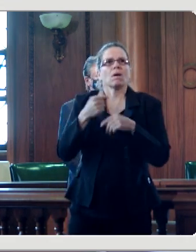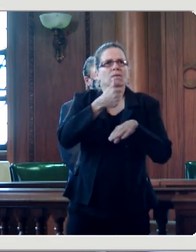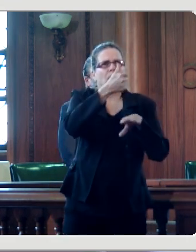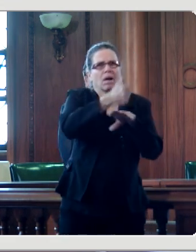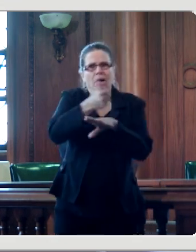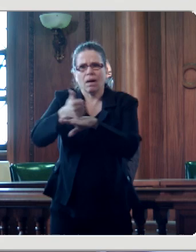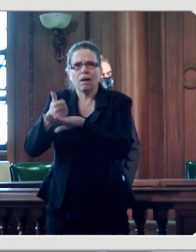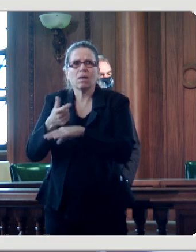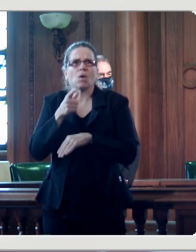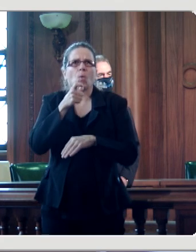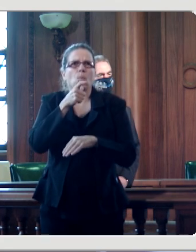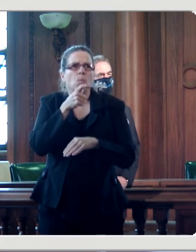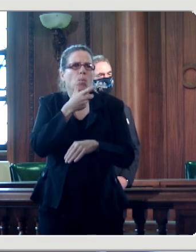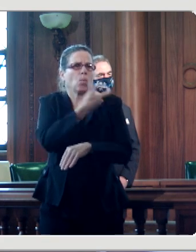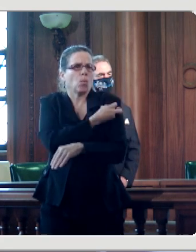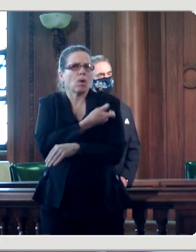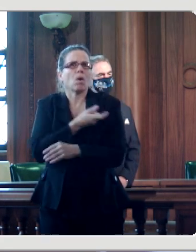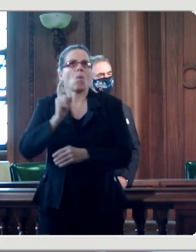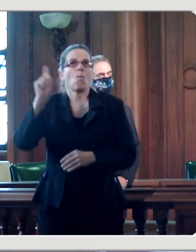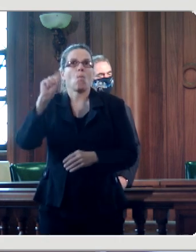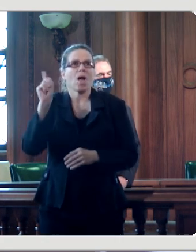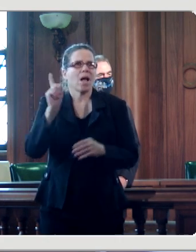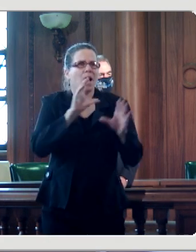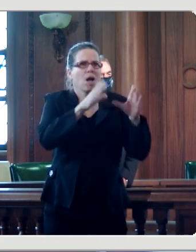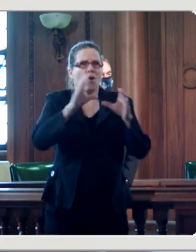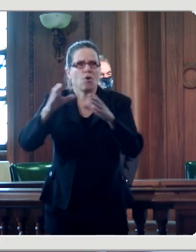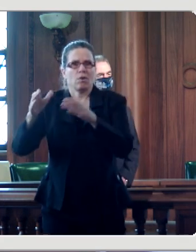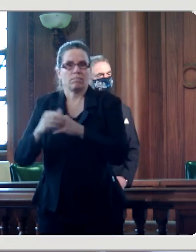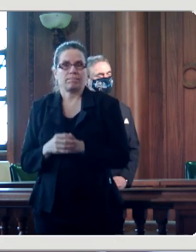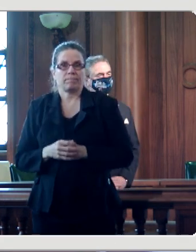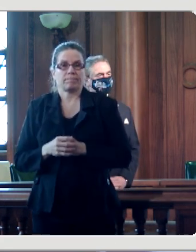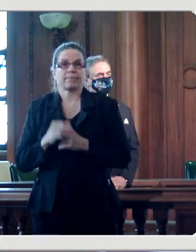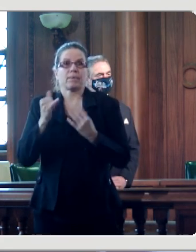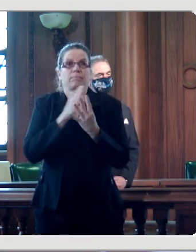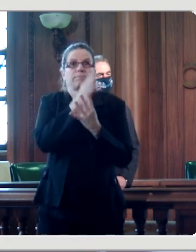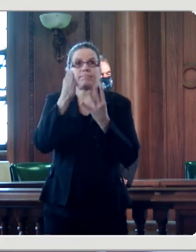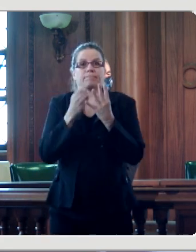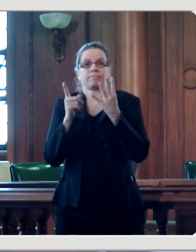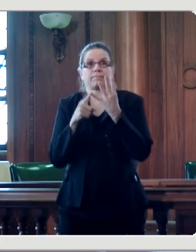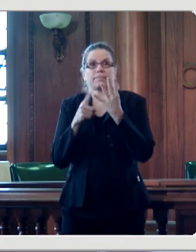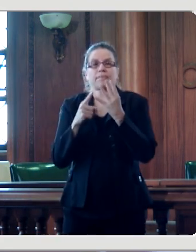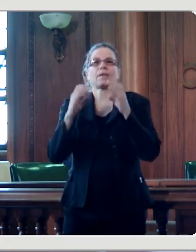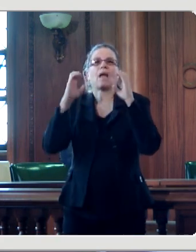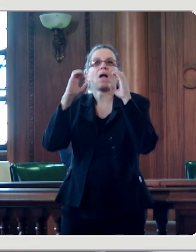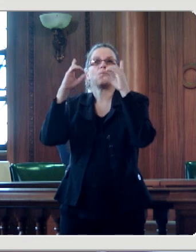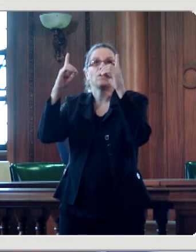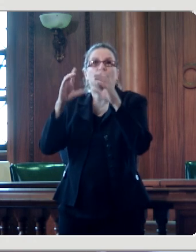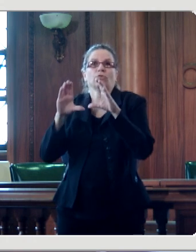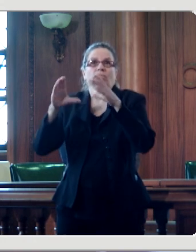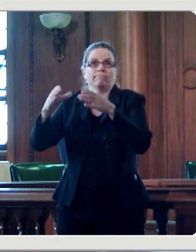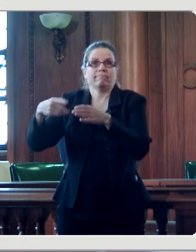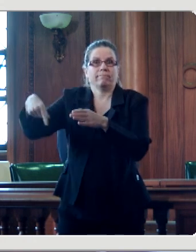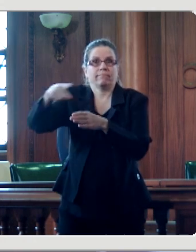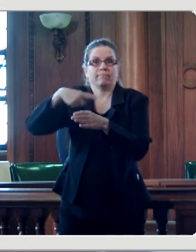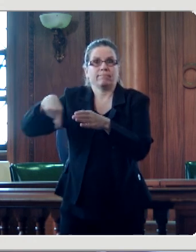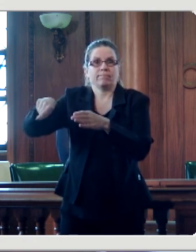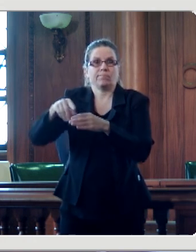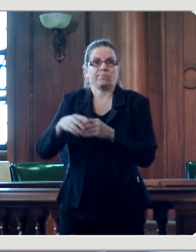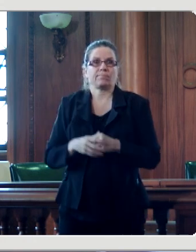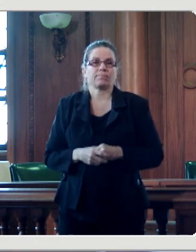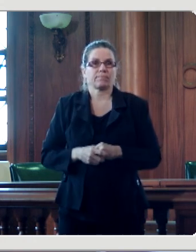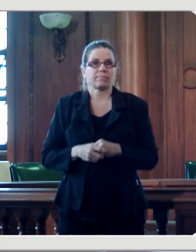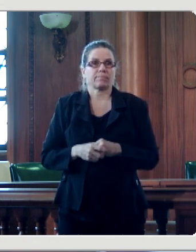system. Education, we will identify the intersect of COVID-19 vaccine distribution